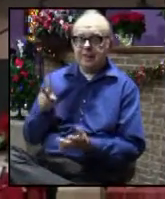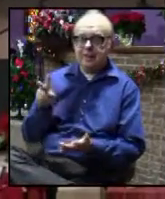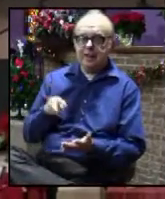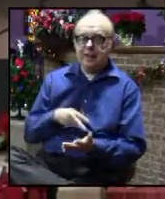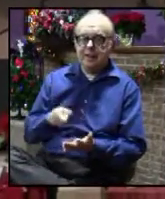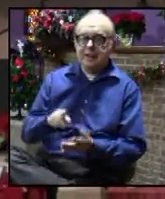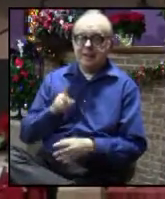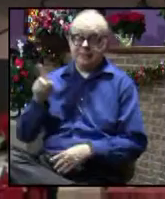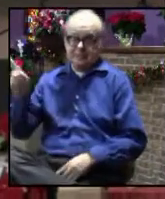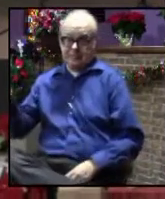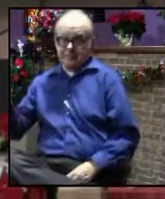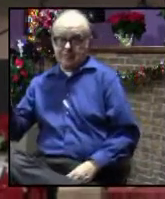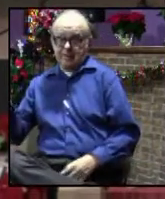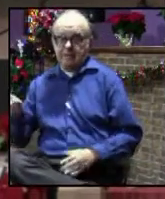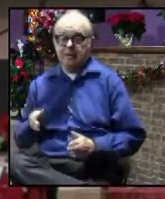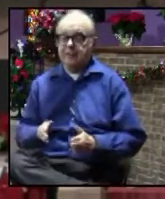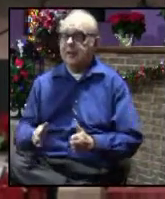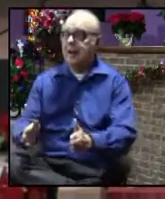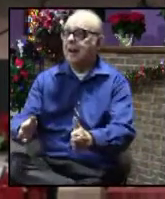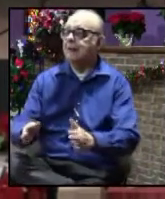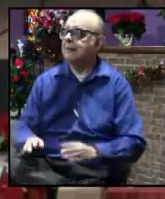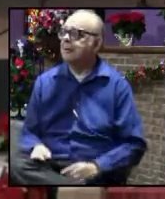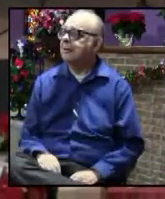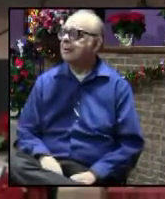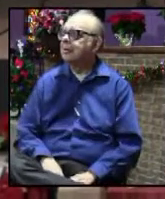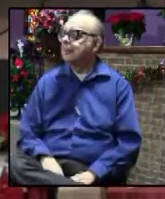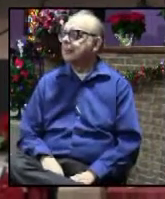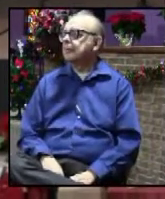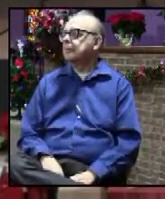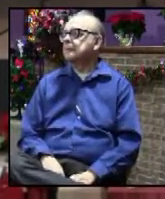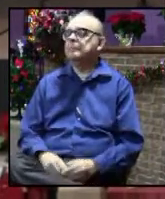Ready? Let's go. Give him something else.